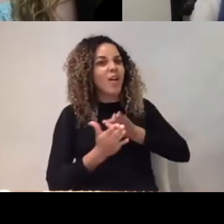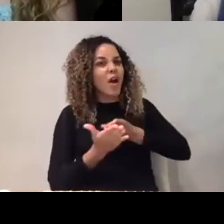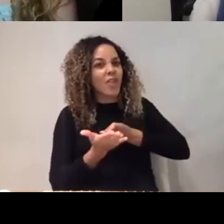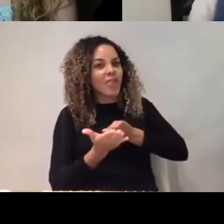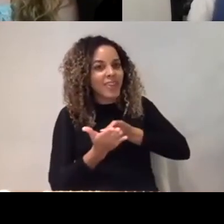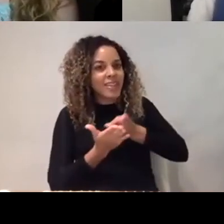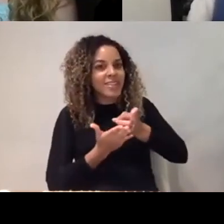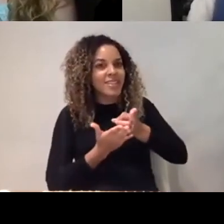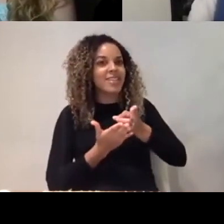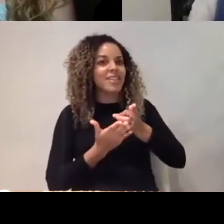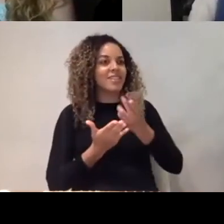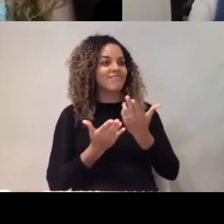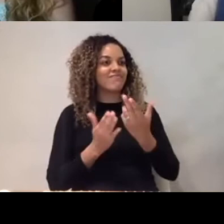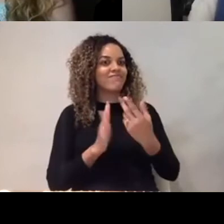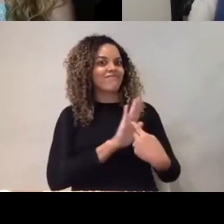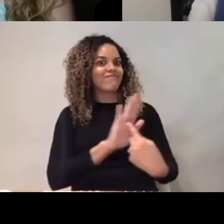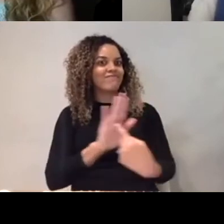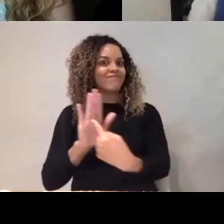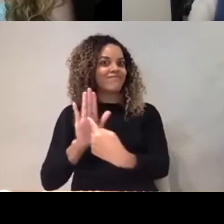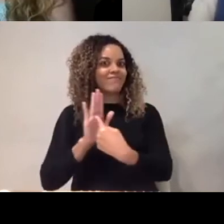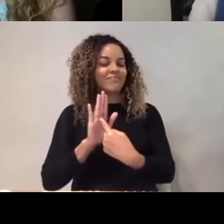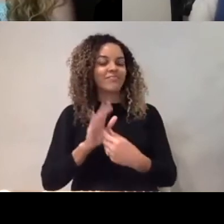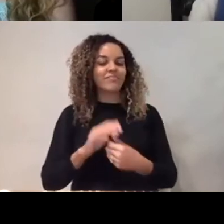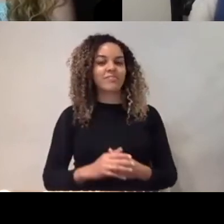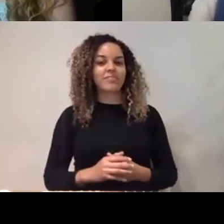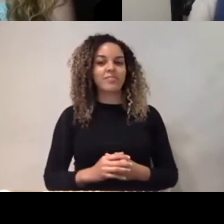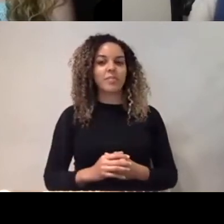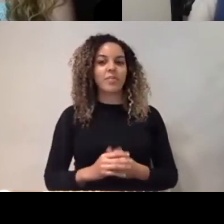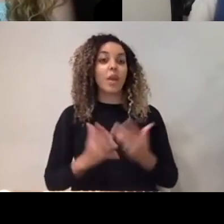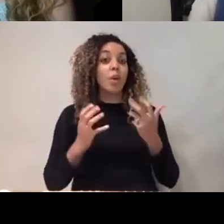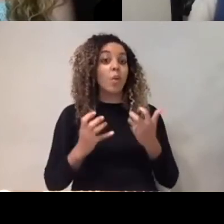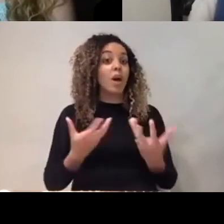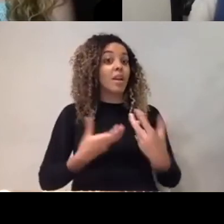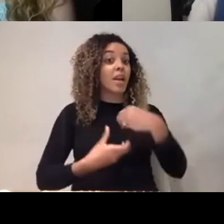disabled performers as we possibly can.